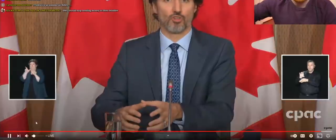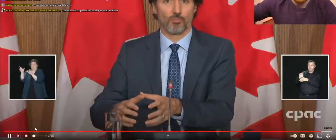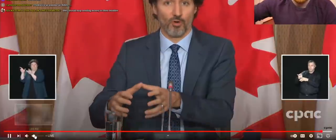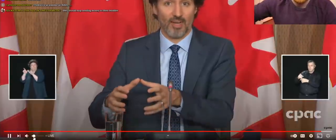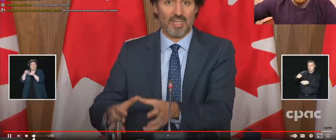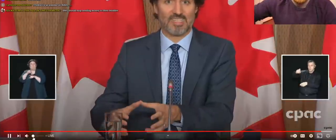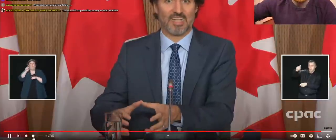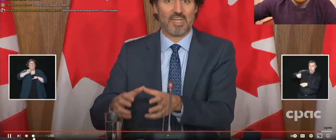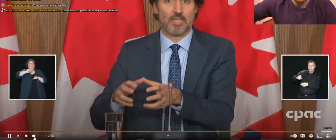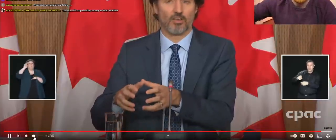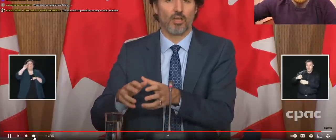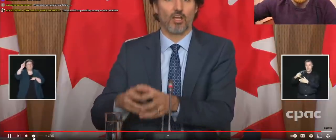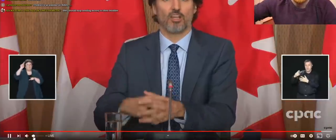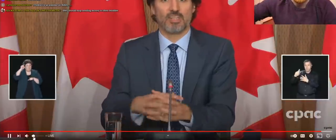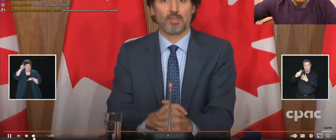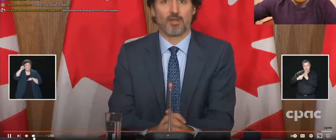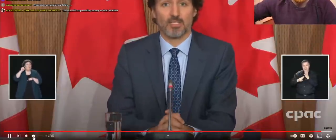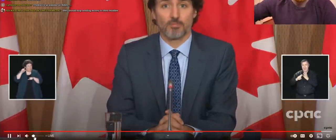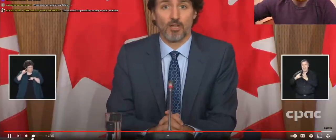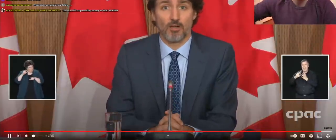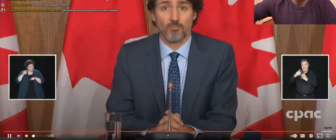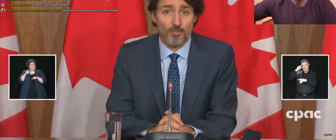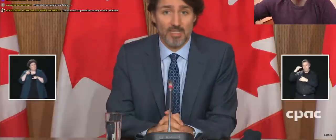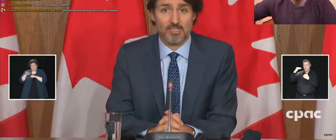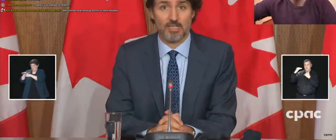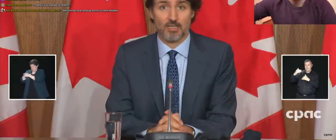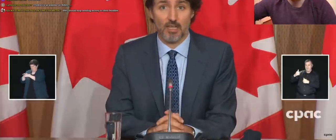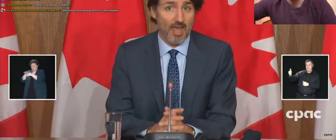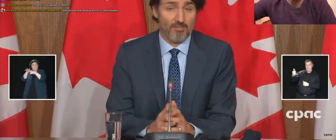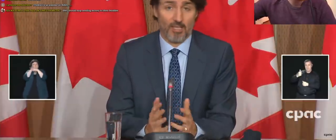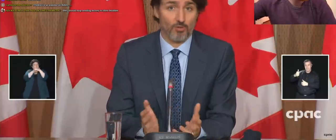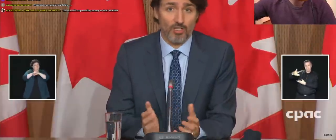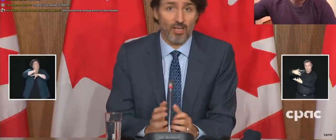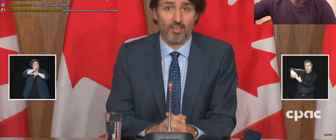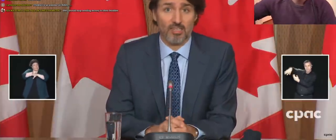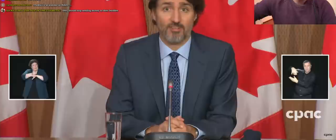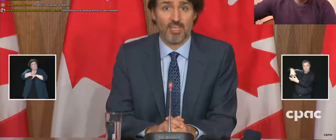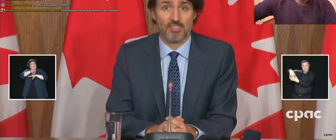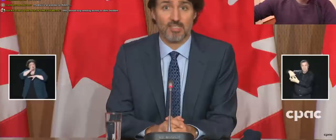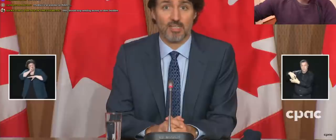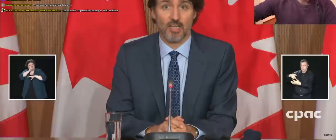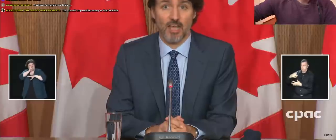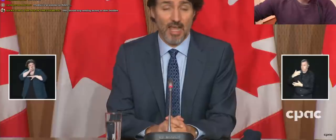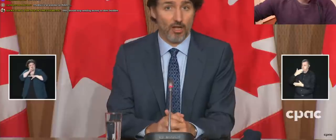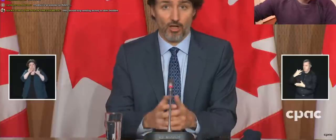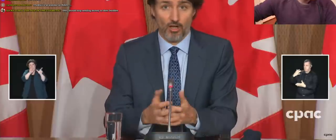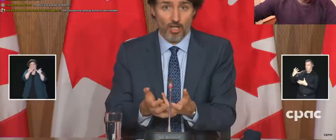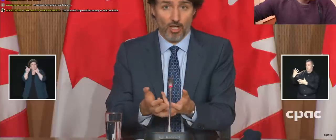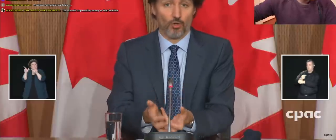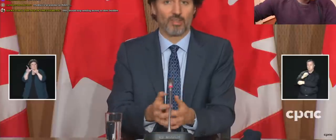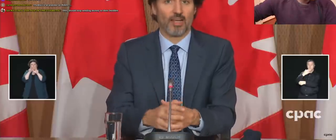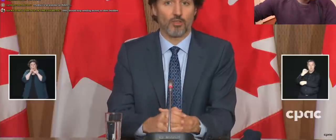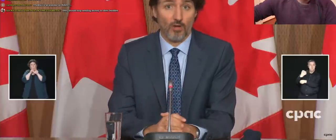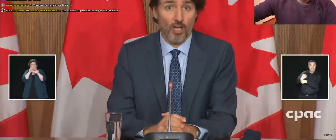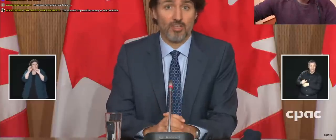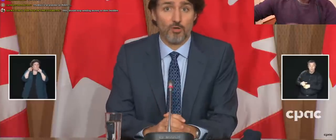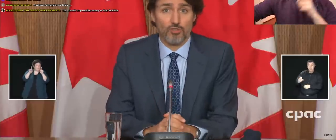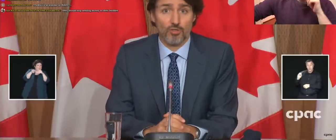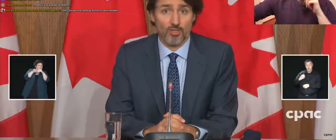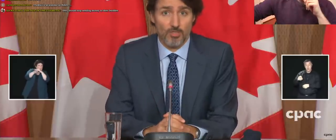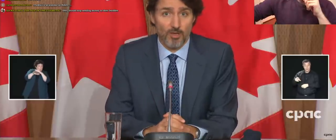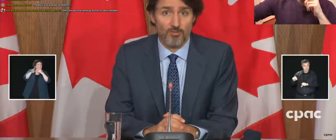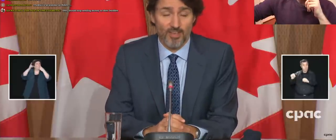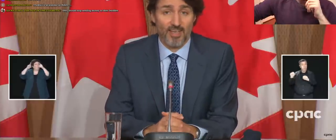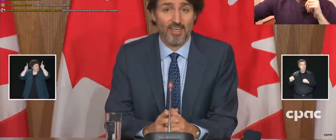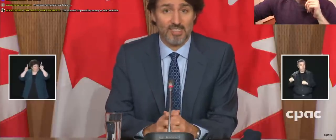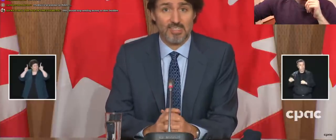we wait for an English question here. I wish I was as bilingual as I would like to be. Alors, l'Ontario a des